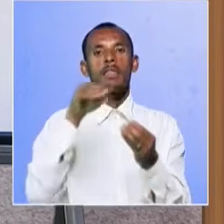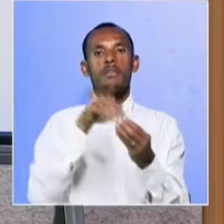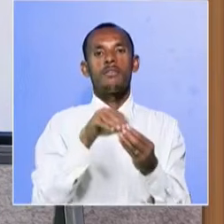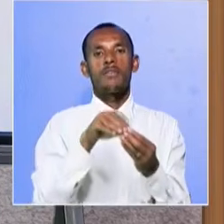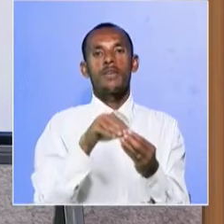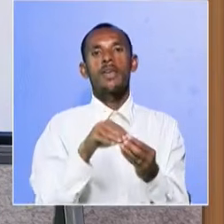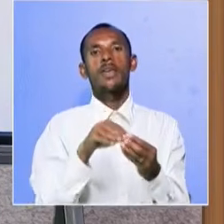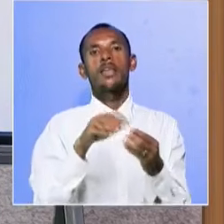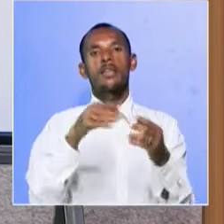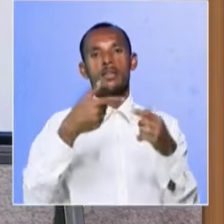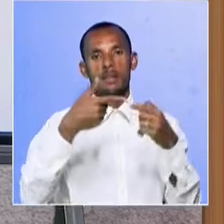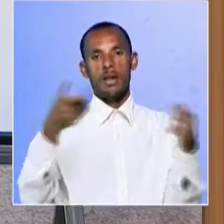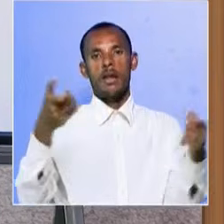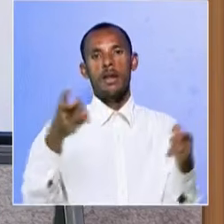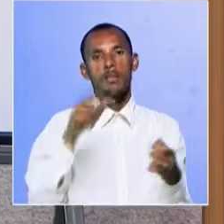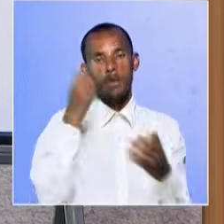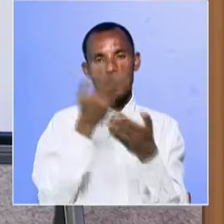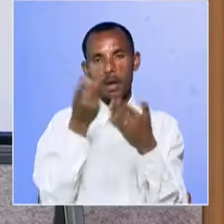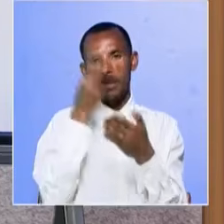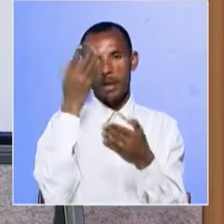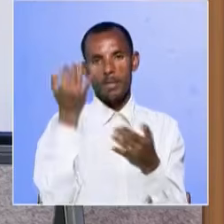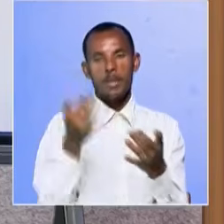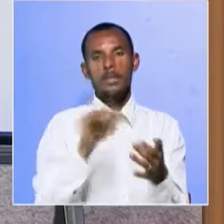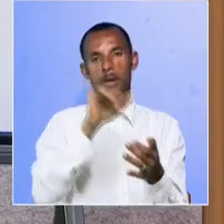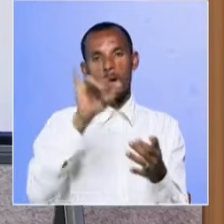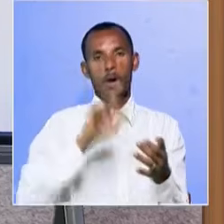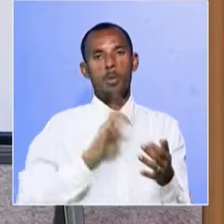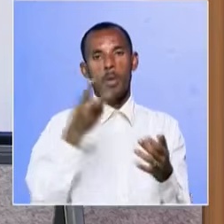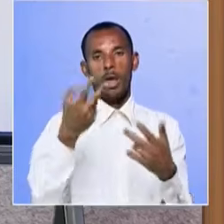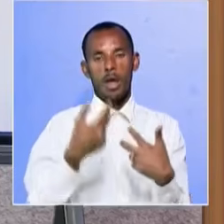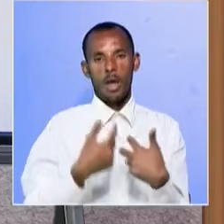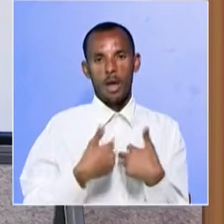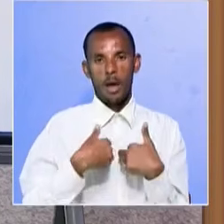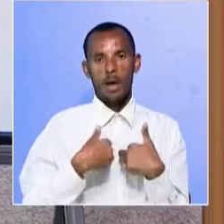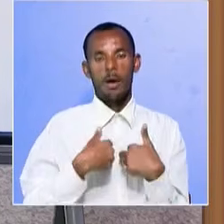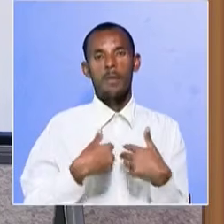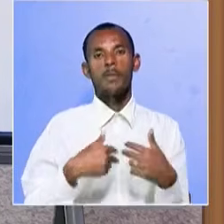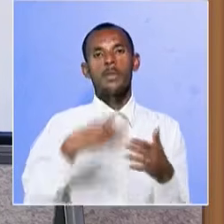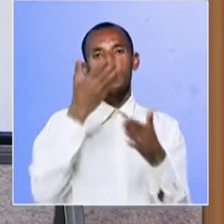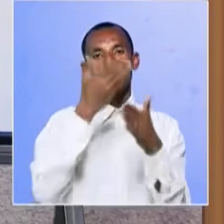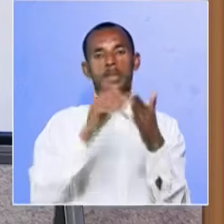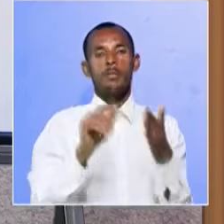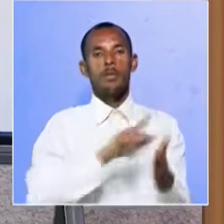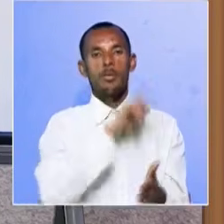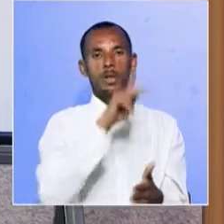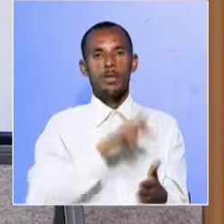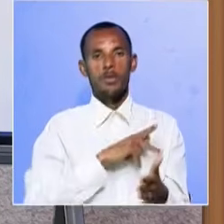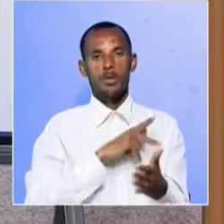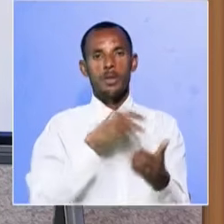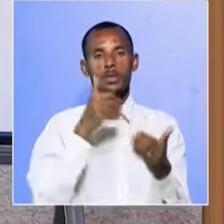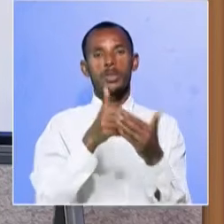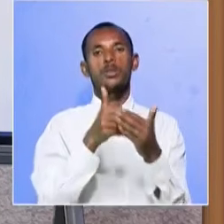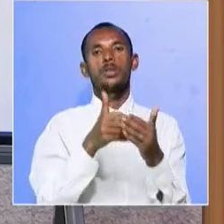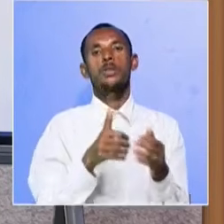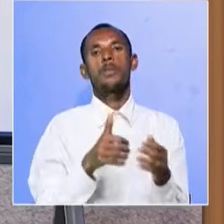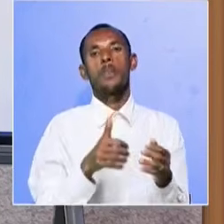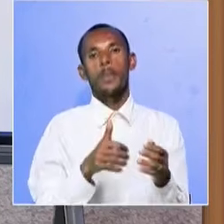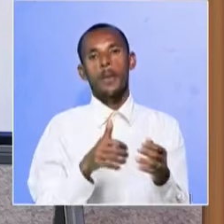right? Here, similarly, we will have some properties associated with product